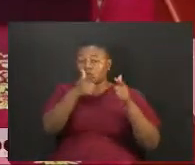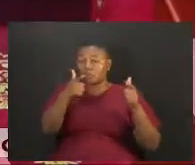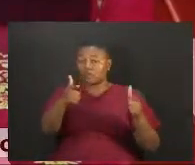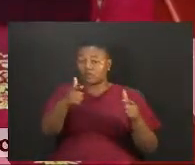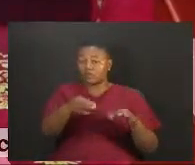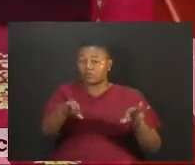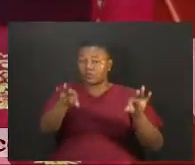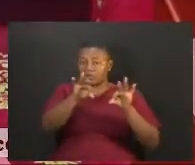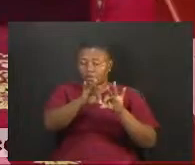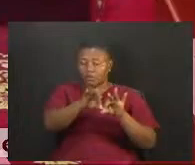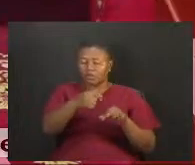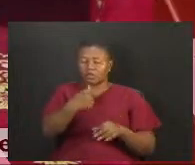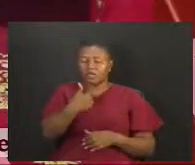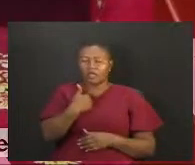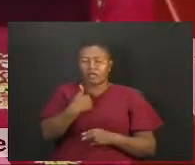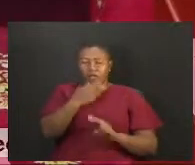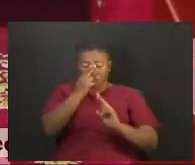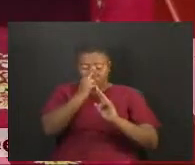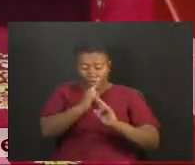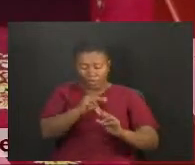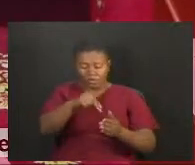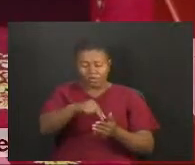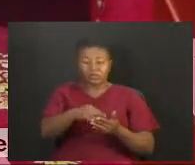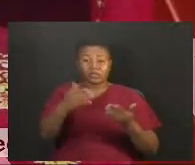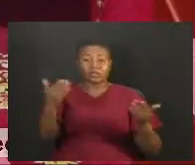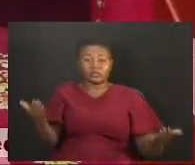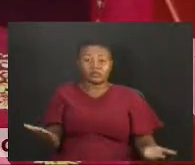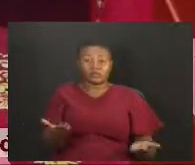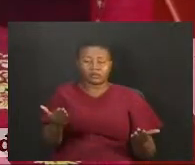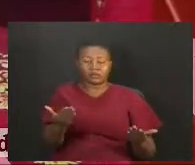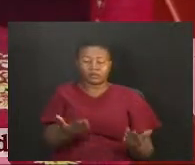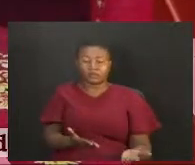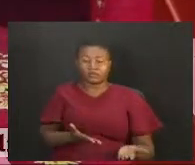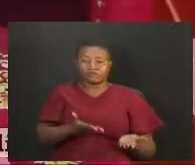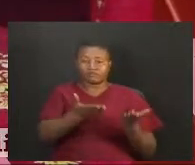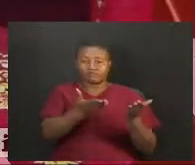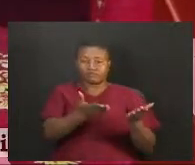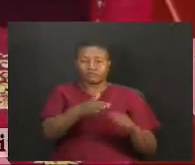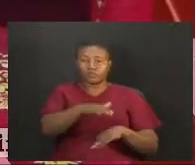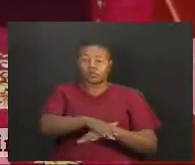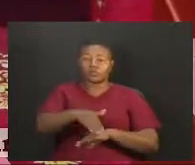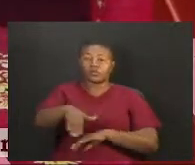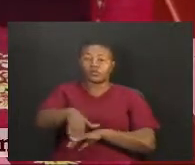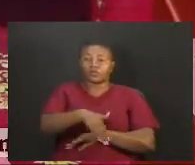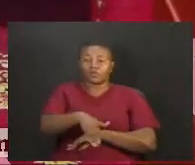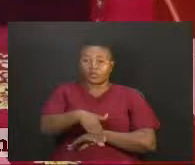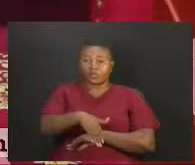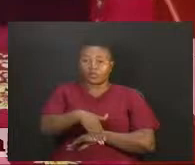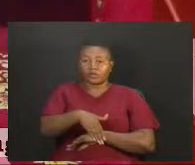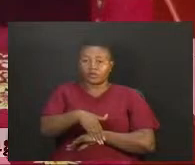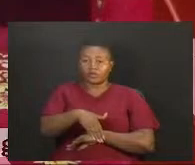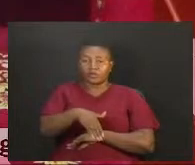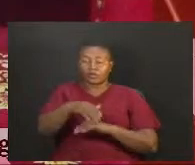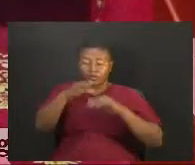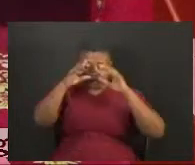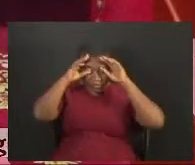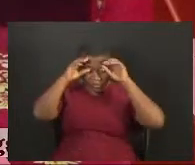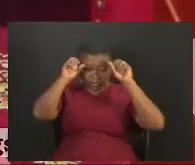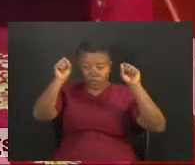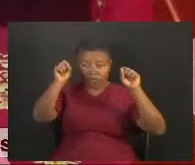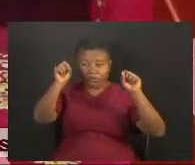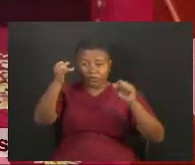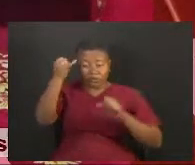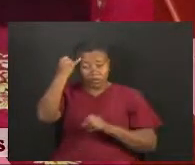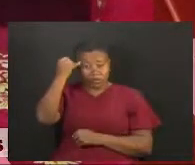honor to stand before this House to present, on behalf of His Excellency, President